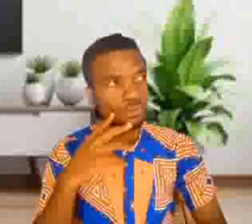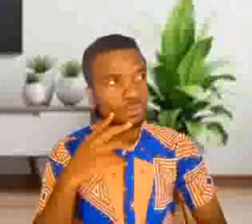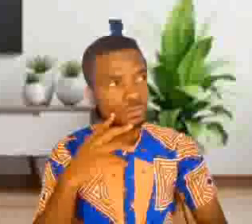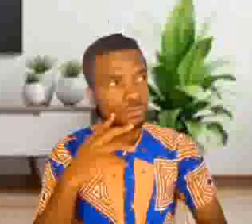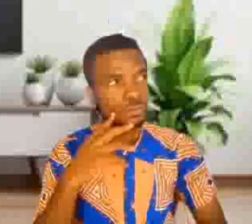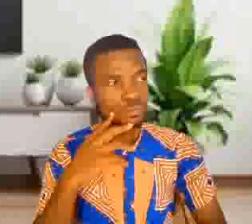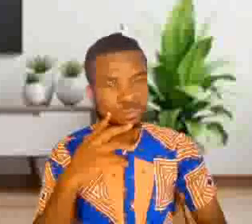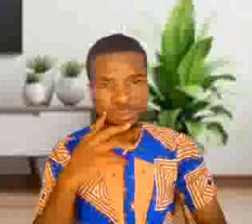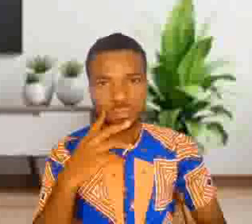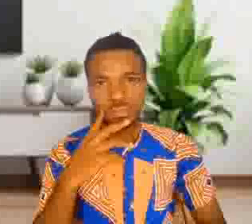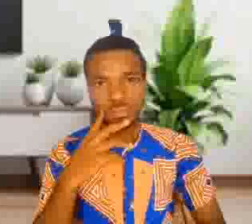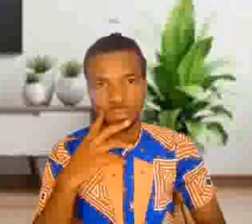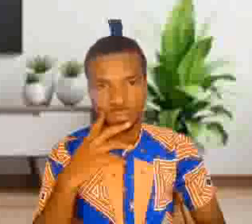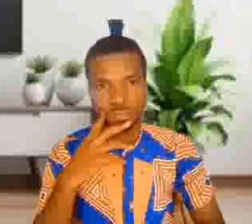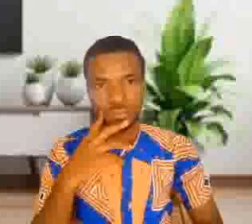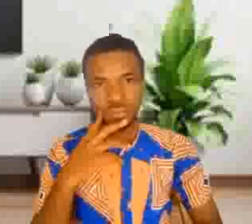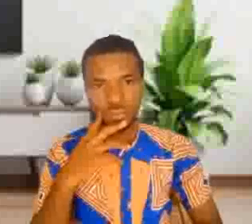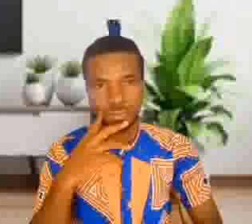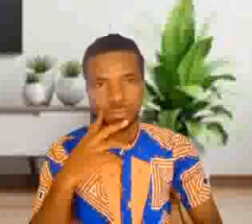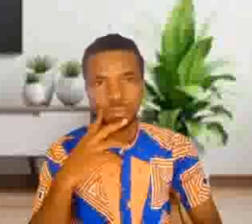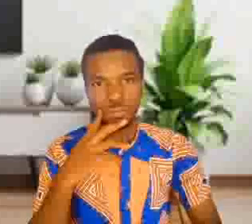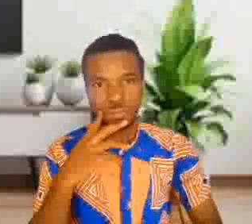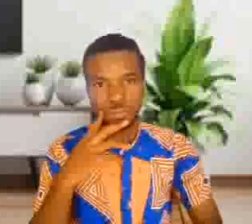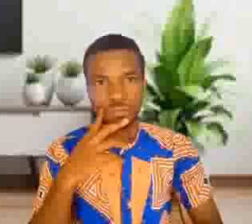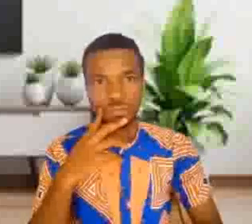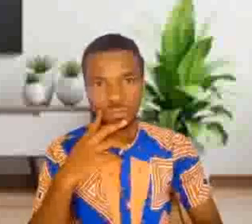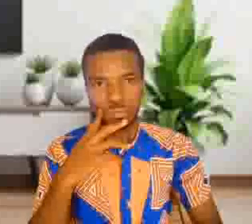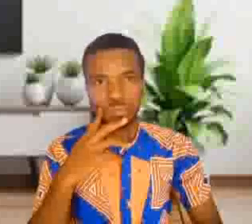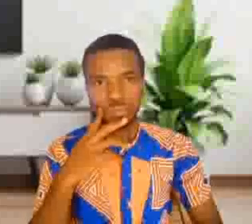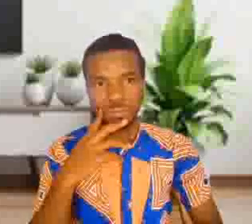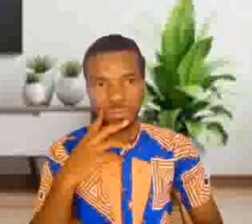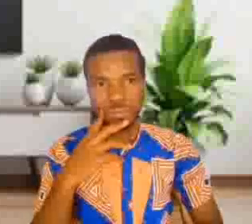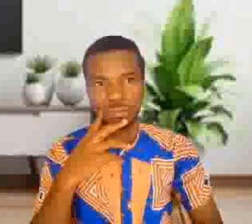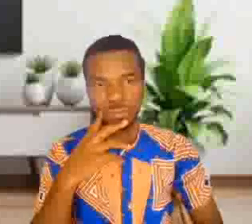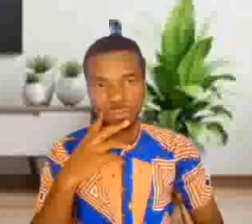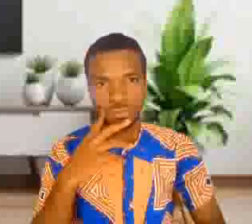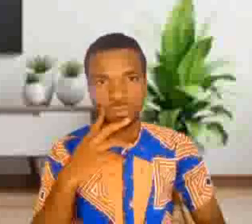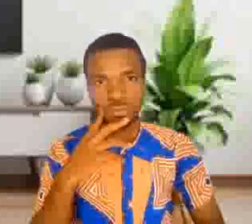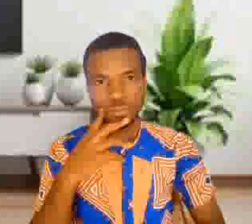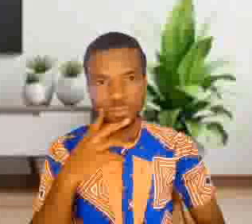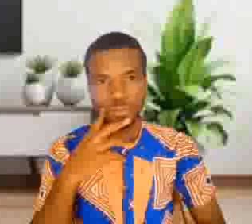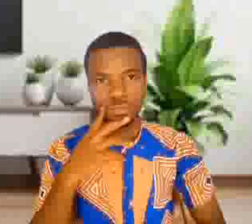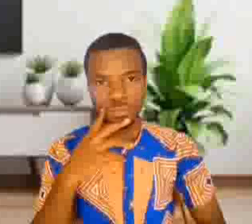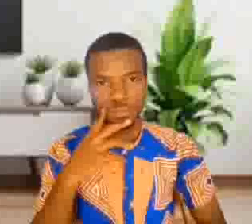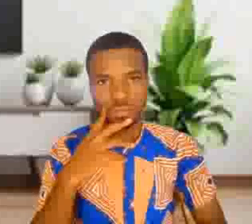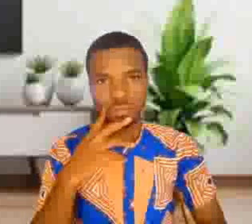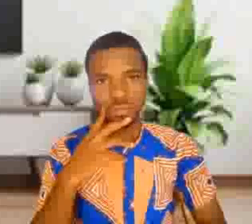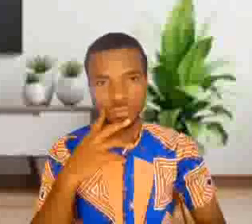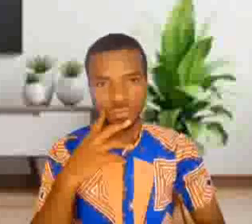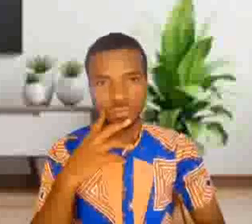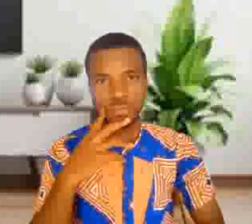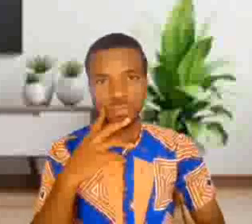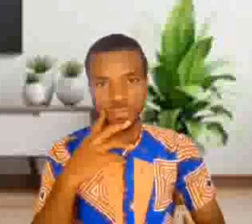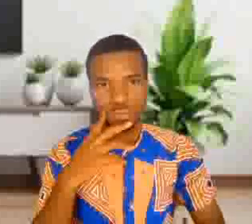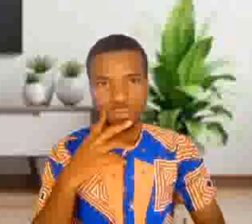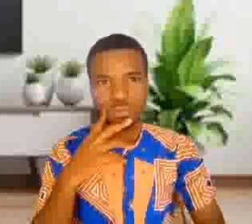woman, innocently, in her naivety, said, of all the trees in the garden we can eat, but the tree that is in the midst of the garden, we should not eat